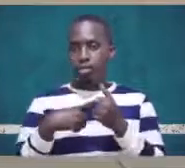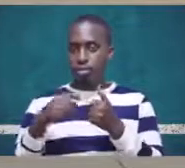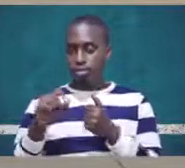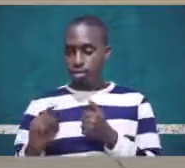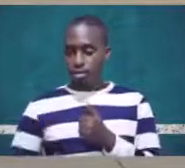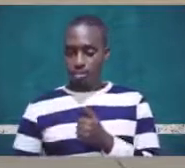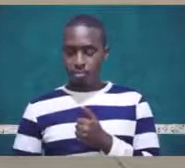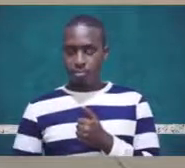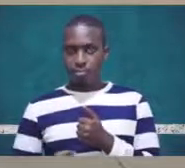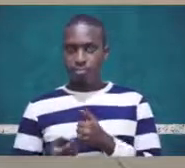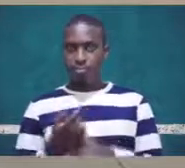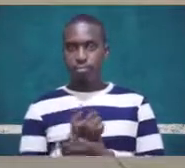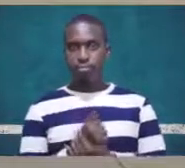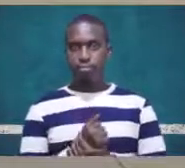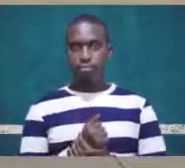360,000